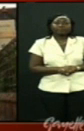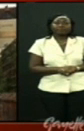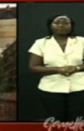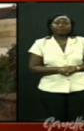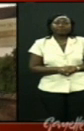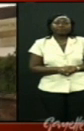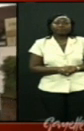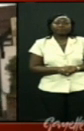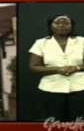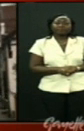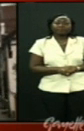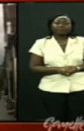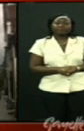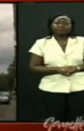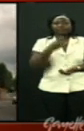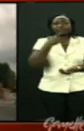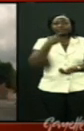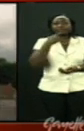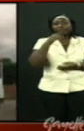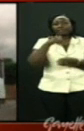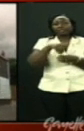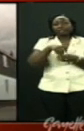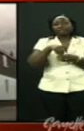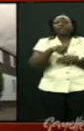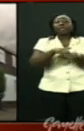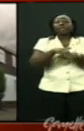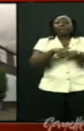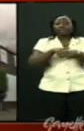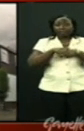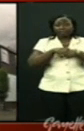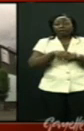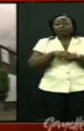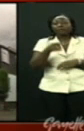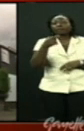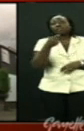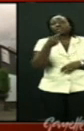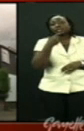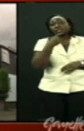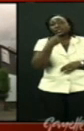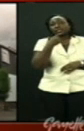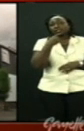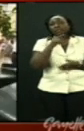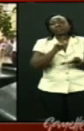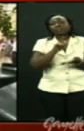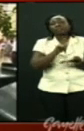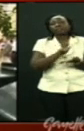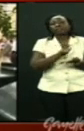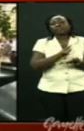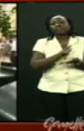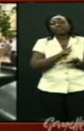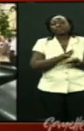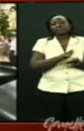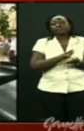Reefham in the east of England is not only off the beaten track, it's also off the national gas grid. Like nearly 2 million other Britons,